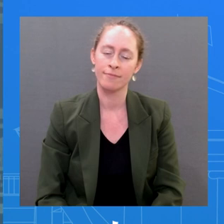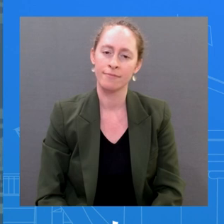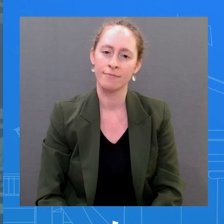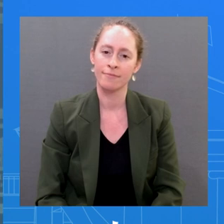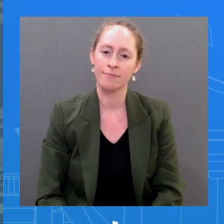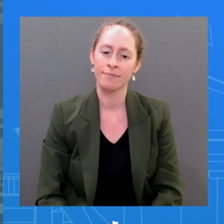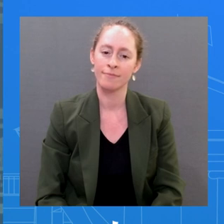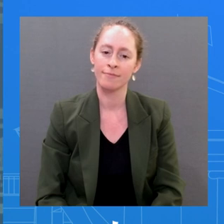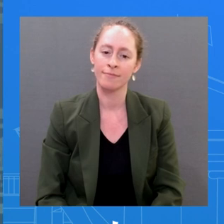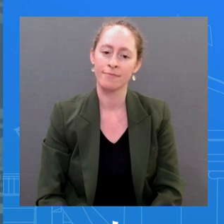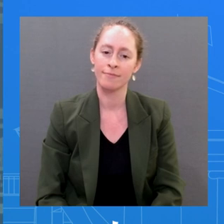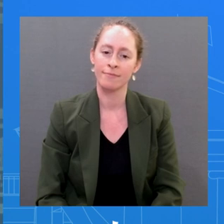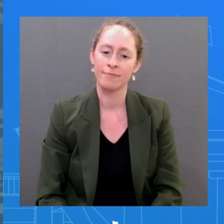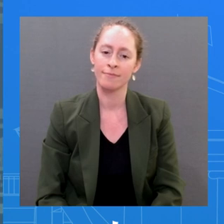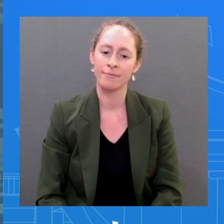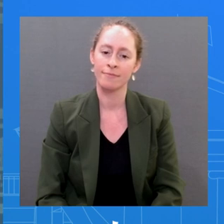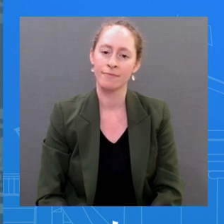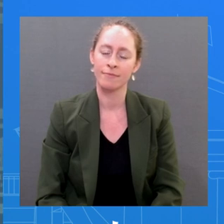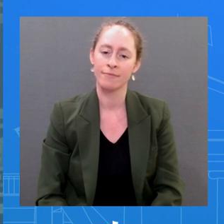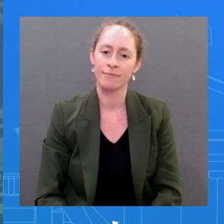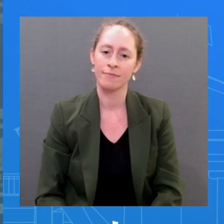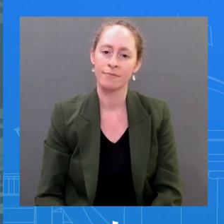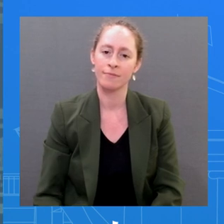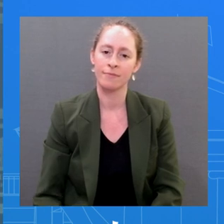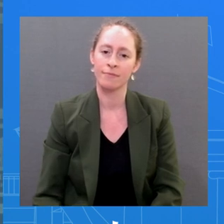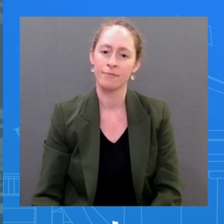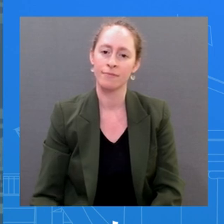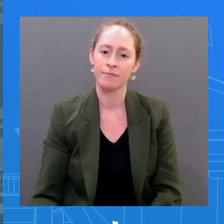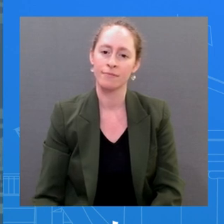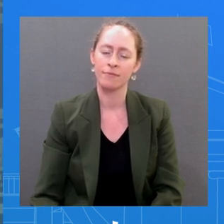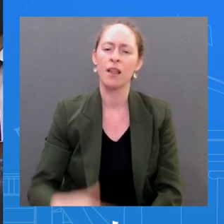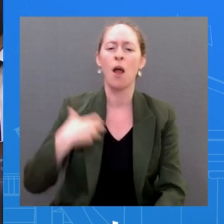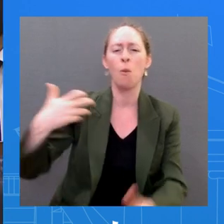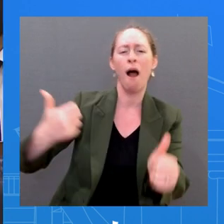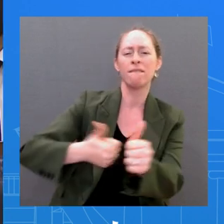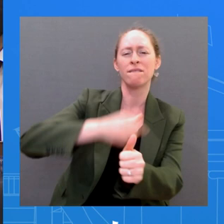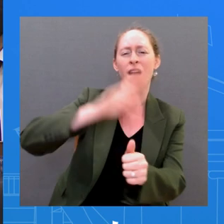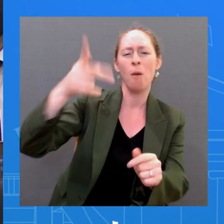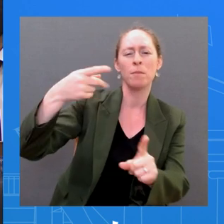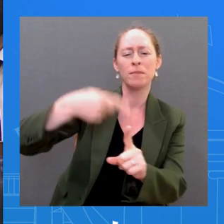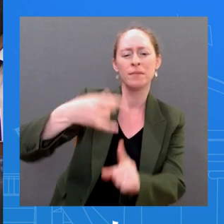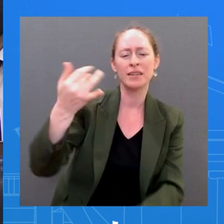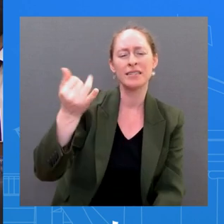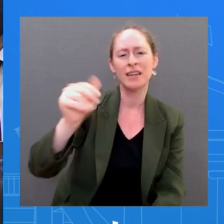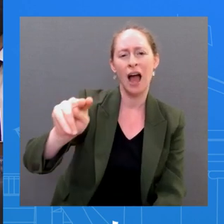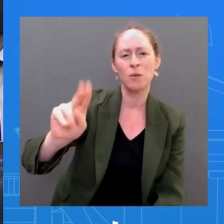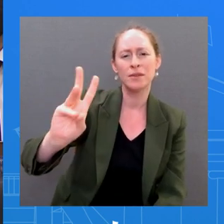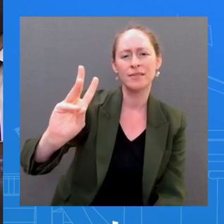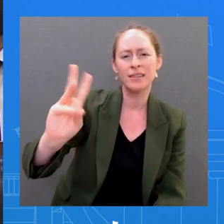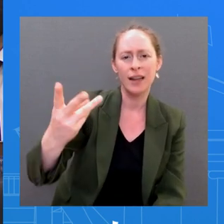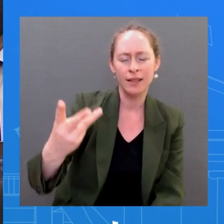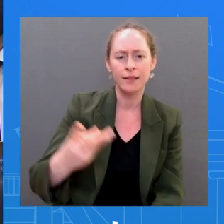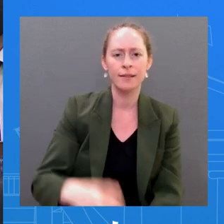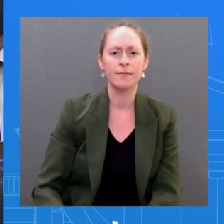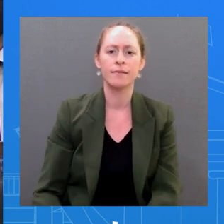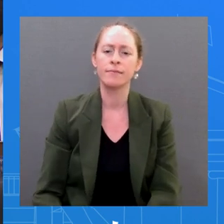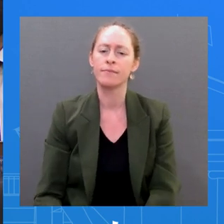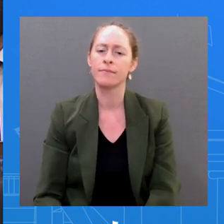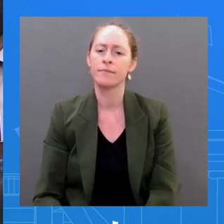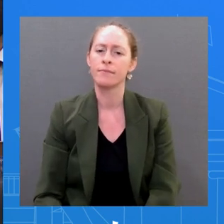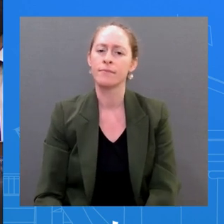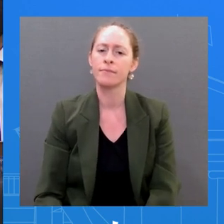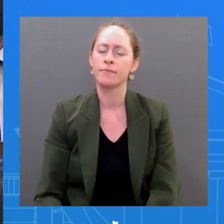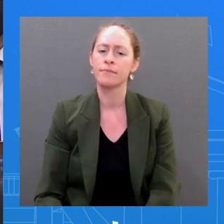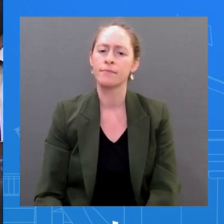Thank you. Yep. Following up on the January 6th question, there have been Republicans, prominent Republicans, as well as outside groups, who are